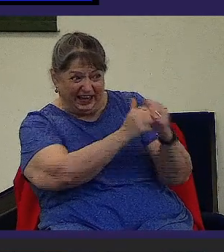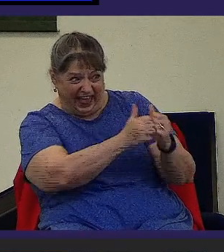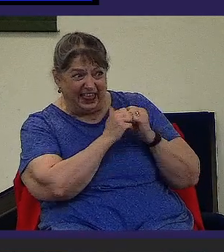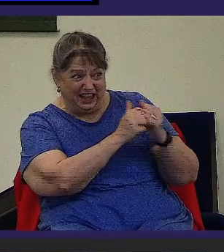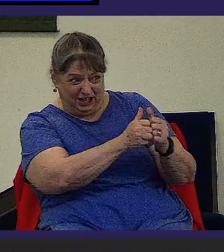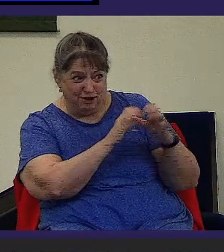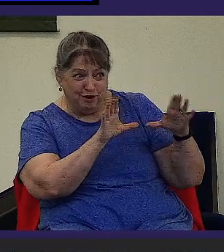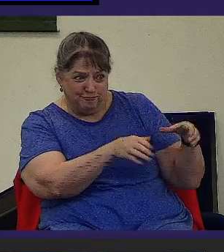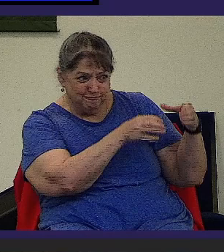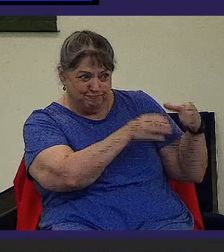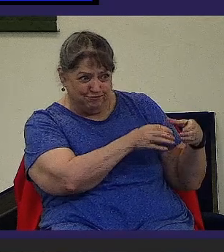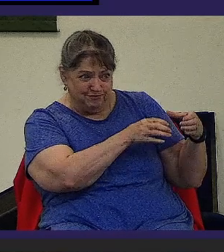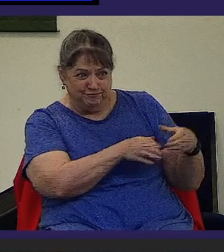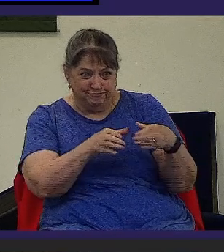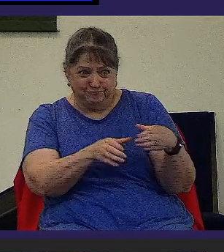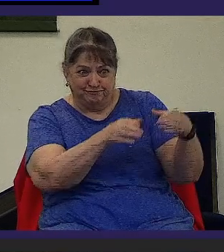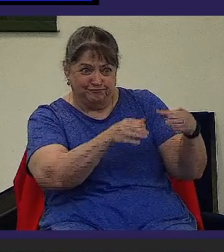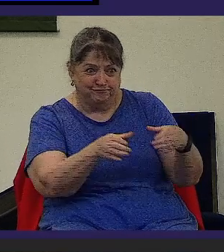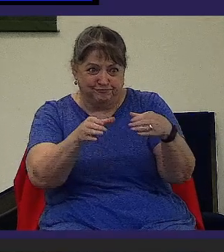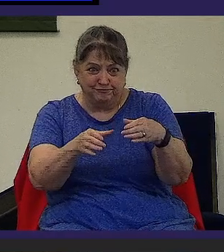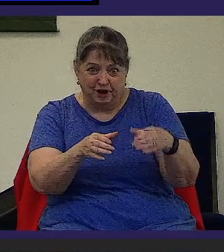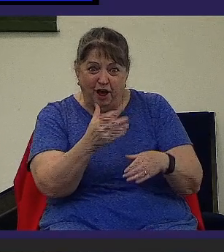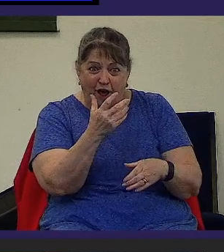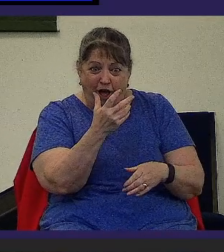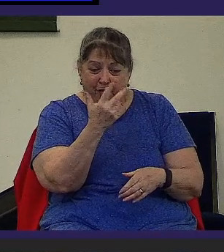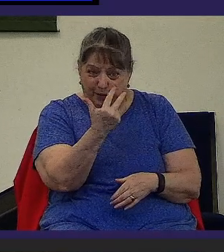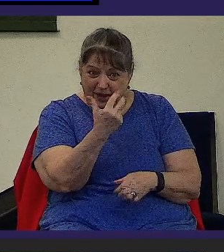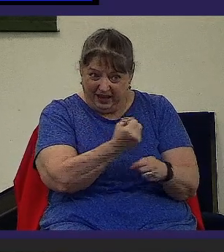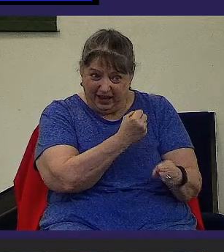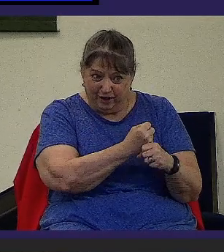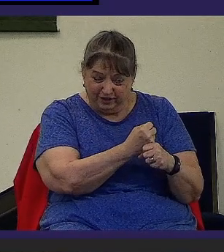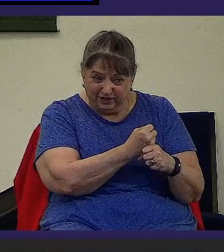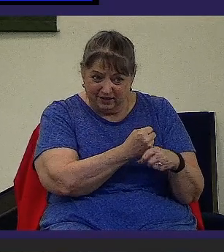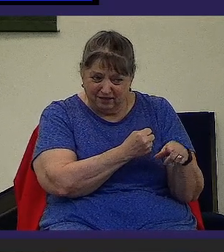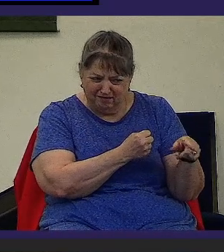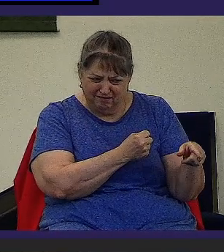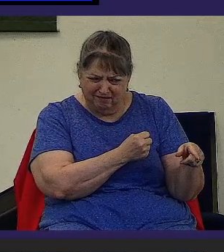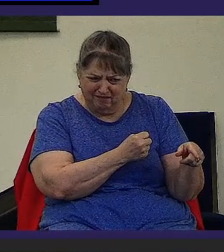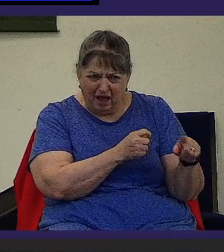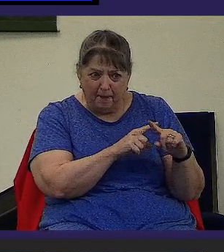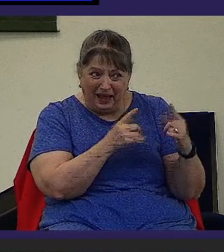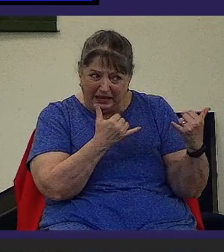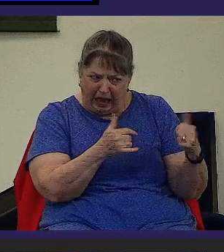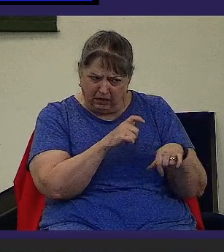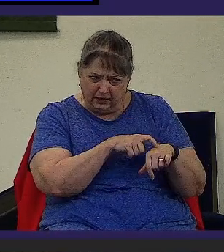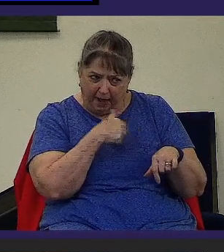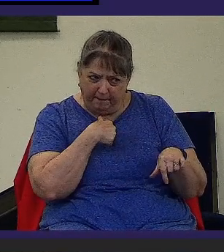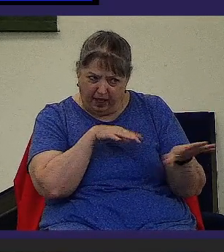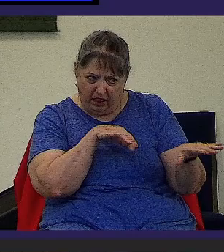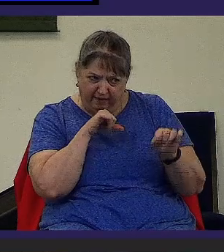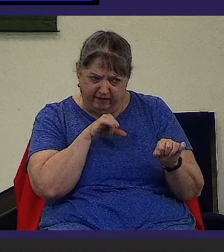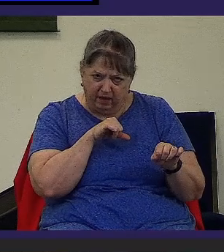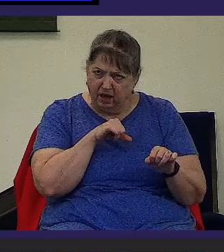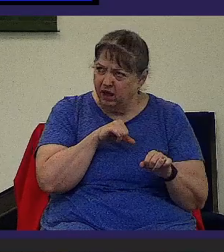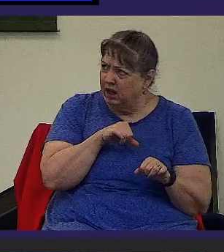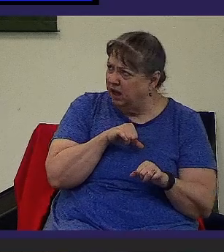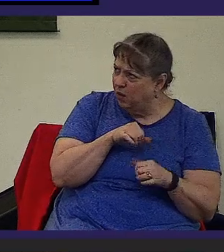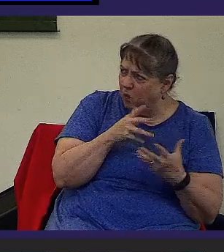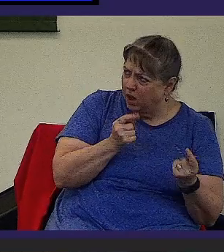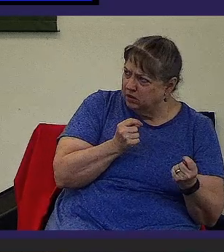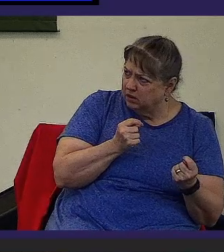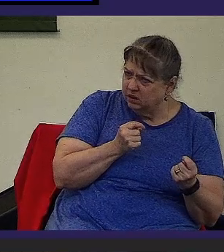shortly and he does that several times in the 14th chapter but even before that after the after washing the disciples feet